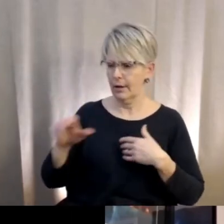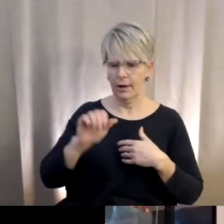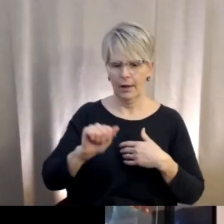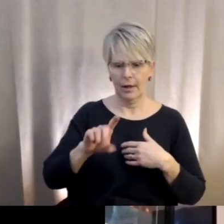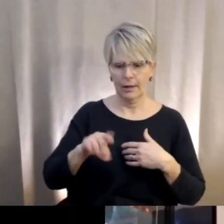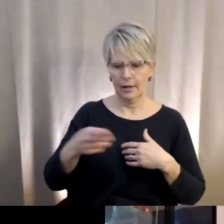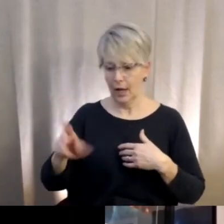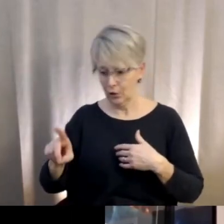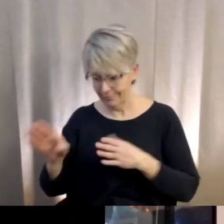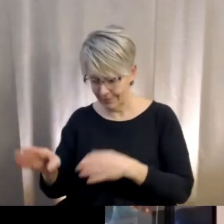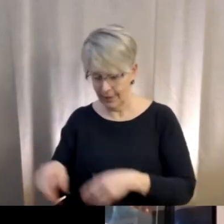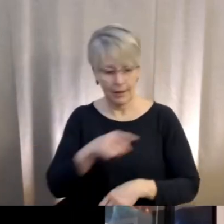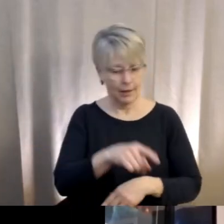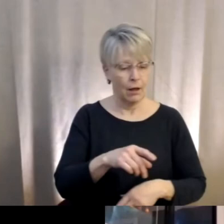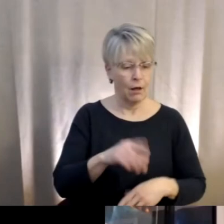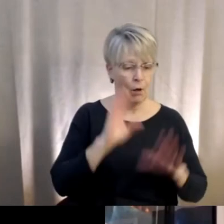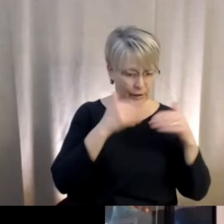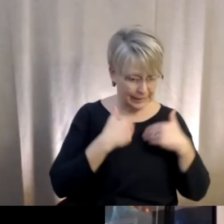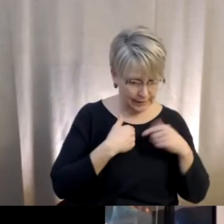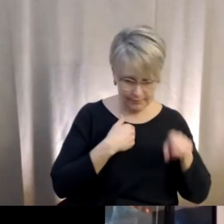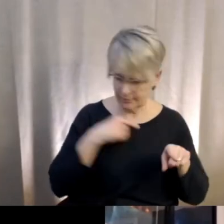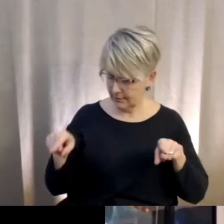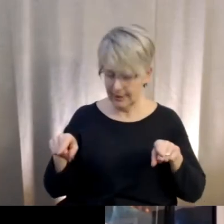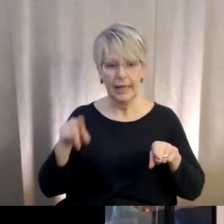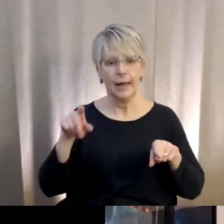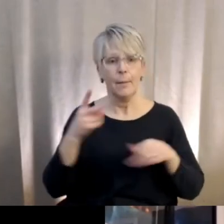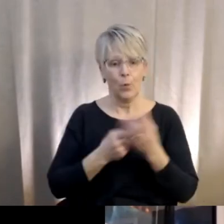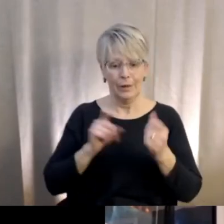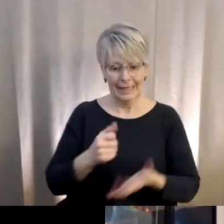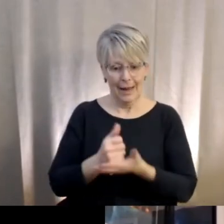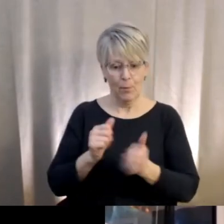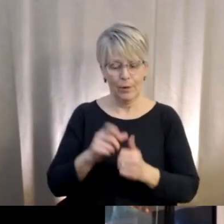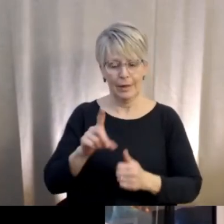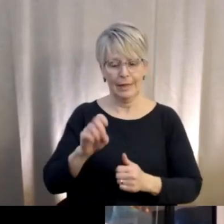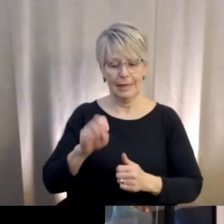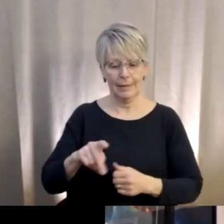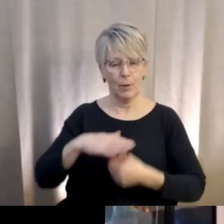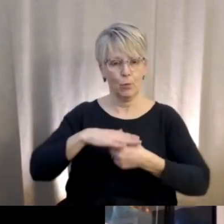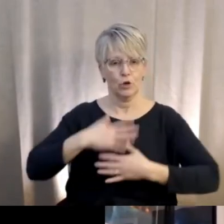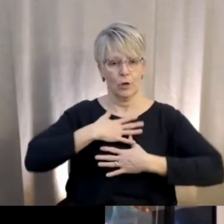with autism both need help with like deep pressure sometimes, and also